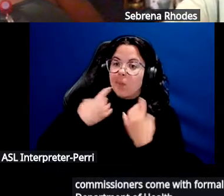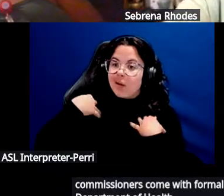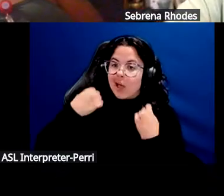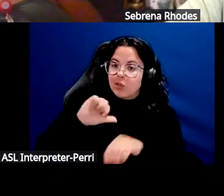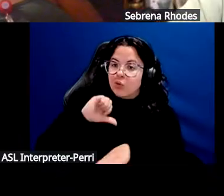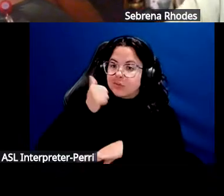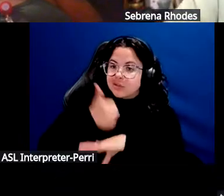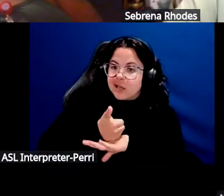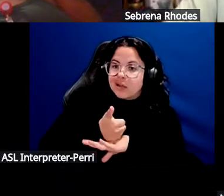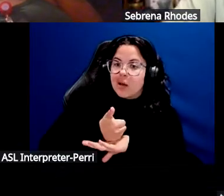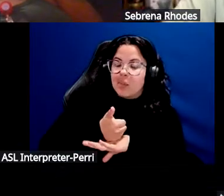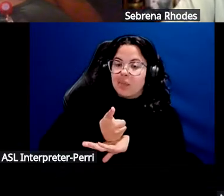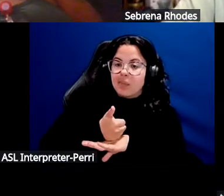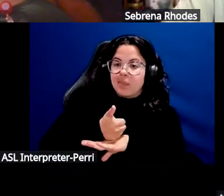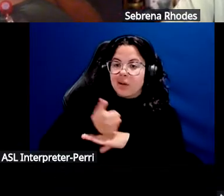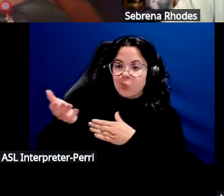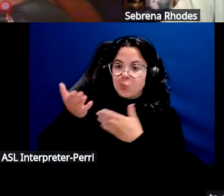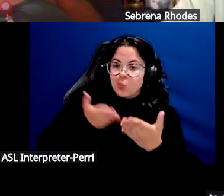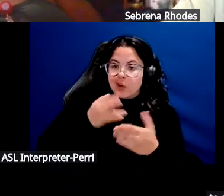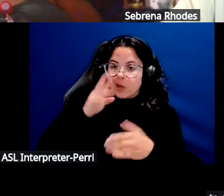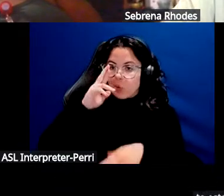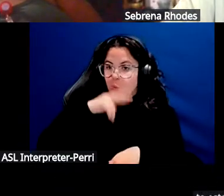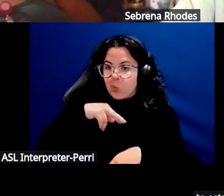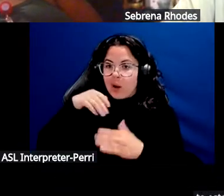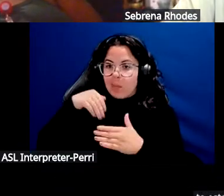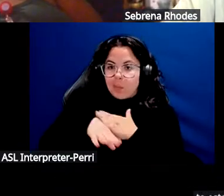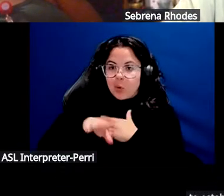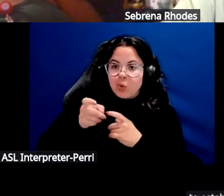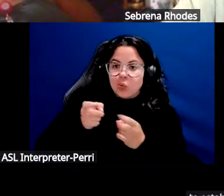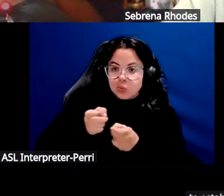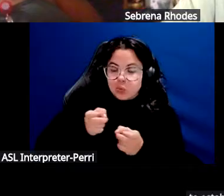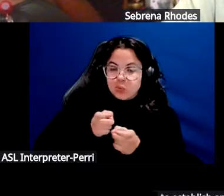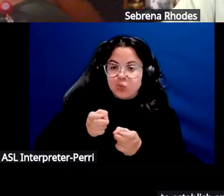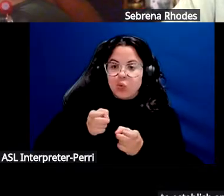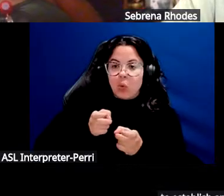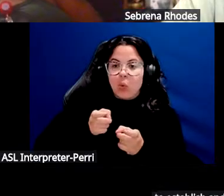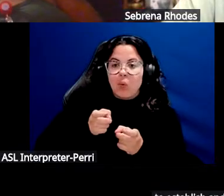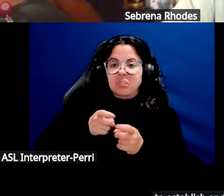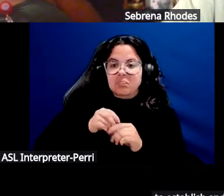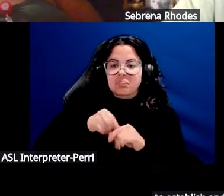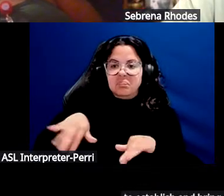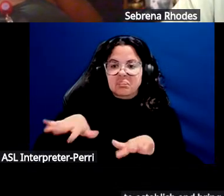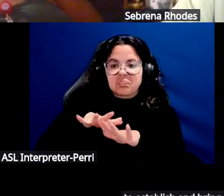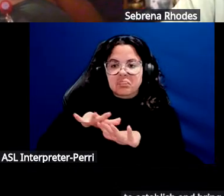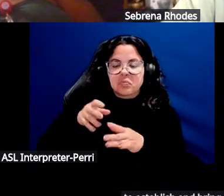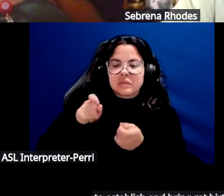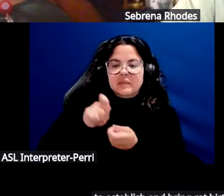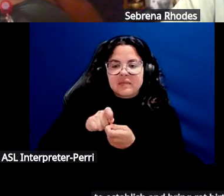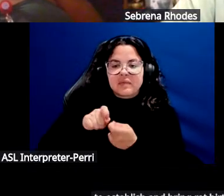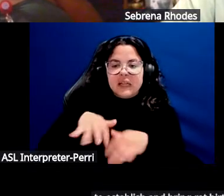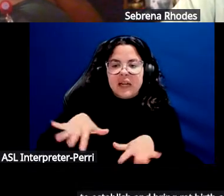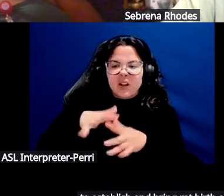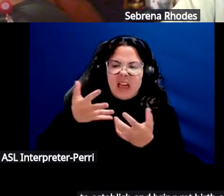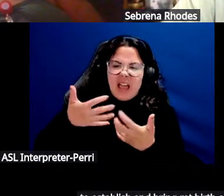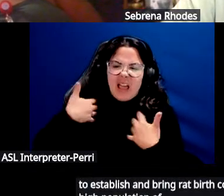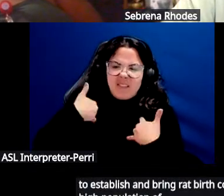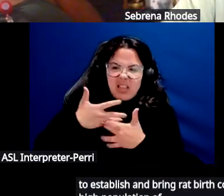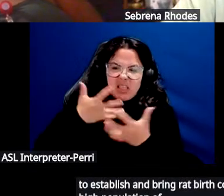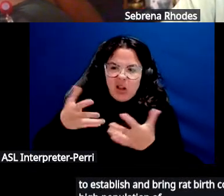establish and bring rat birth control to certain areas that are plagued by high population of